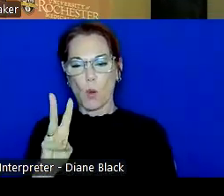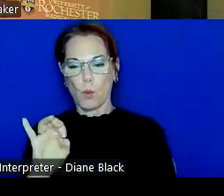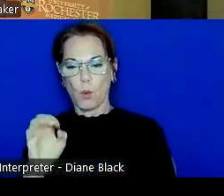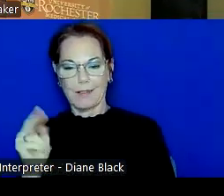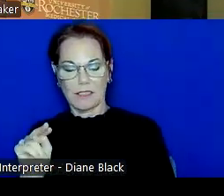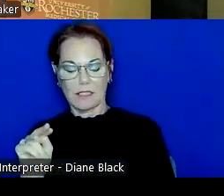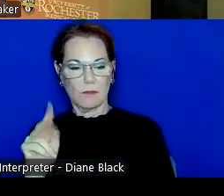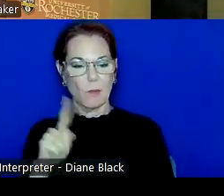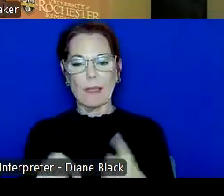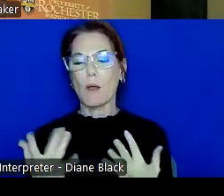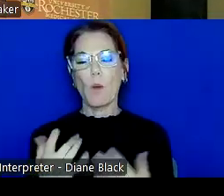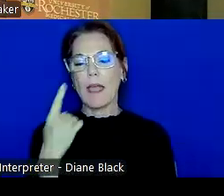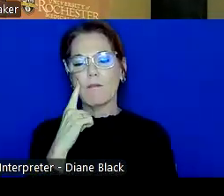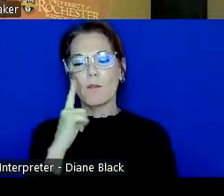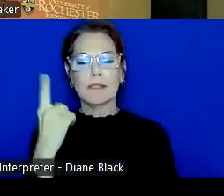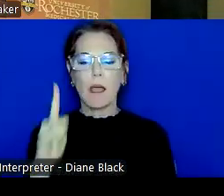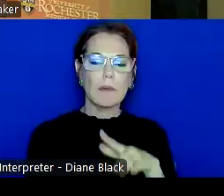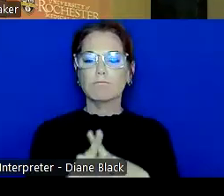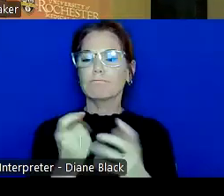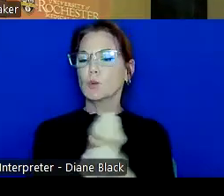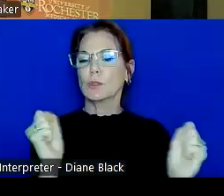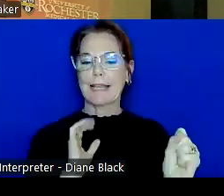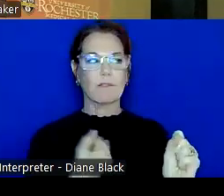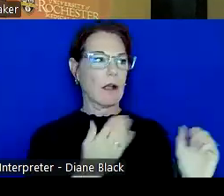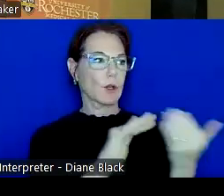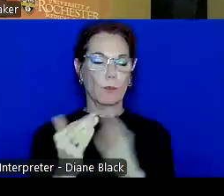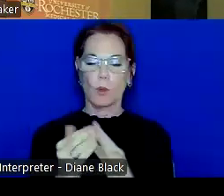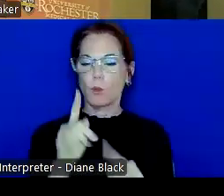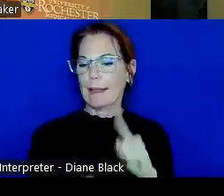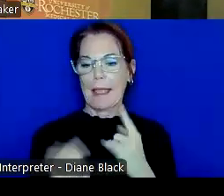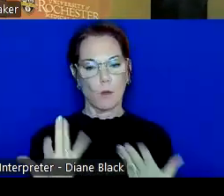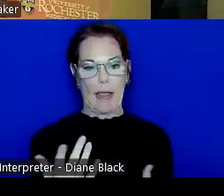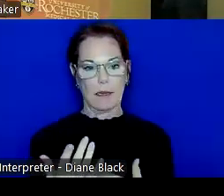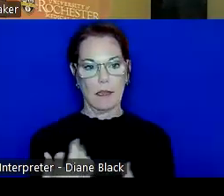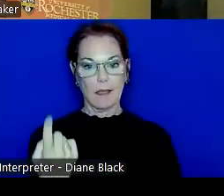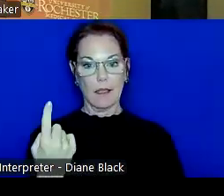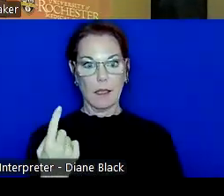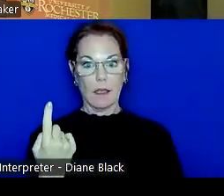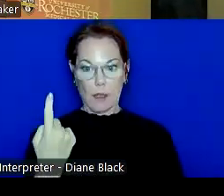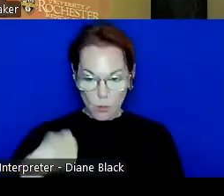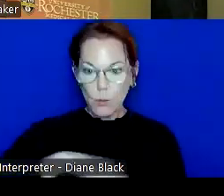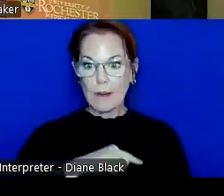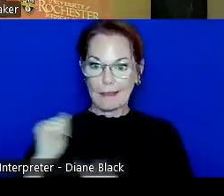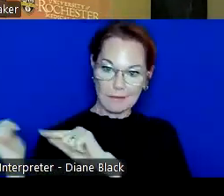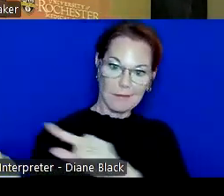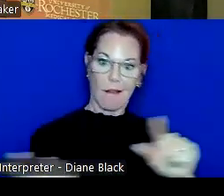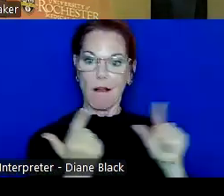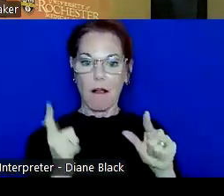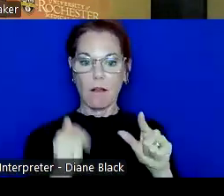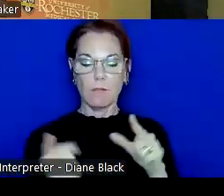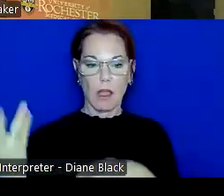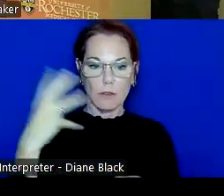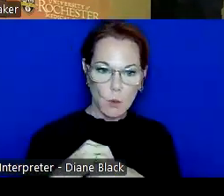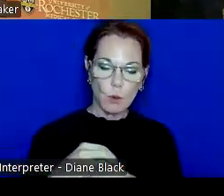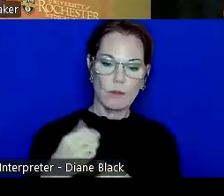step in and save this, or a U of R to save our community from this. We all have to be a part of the problem that we helped create,